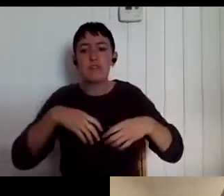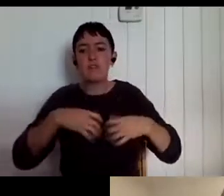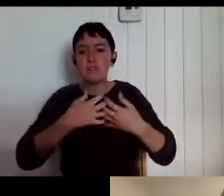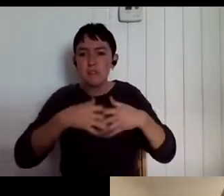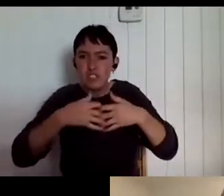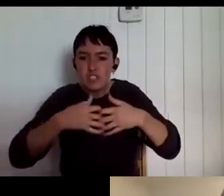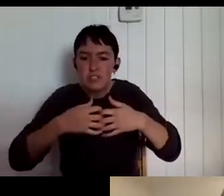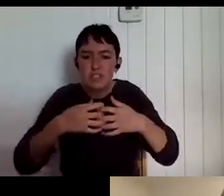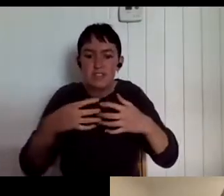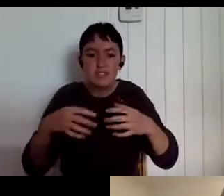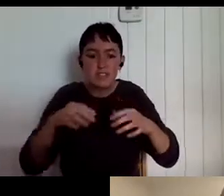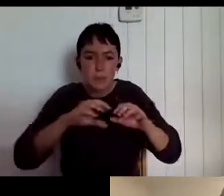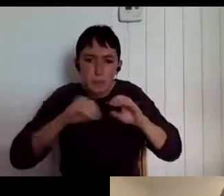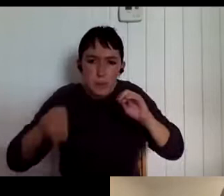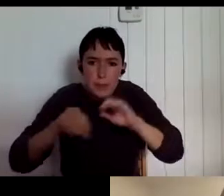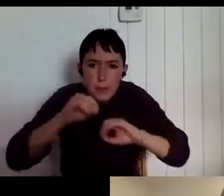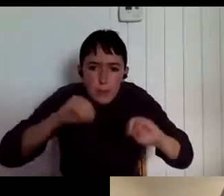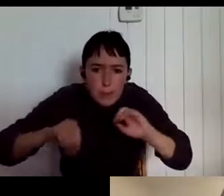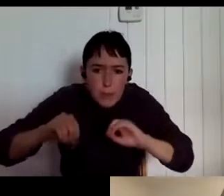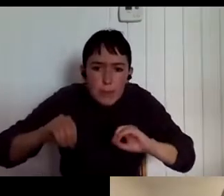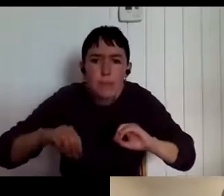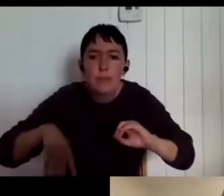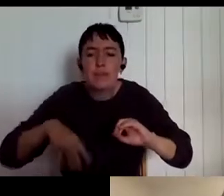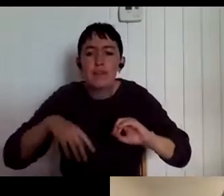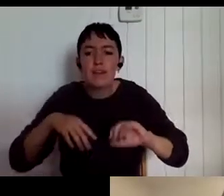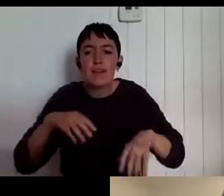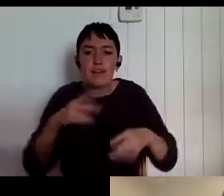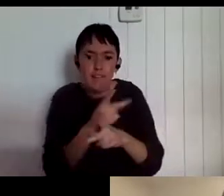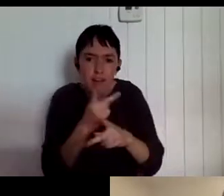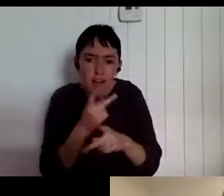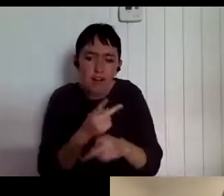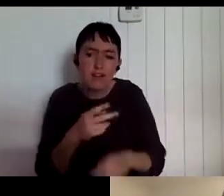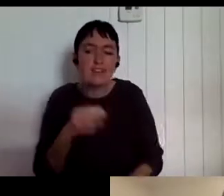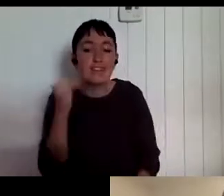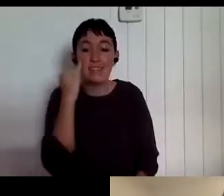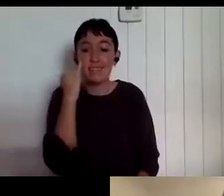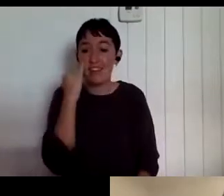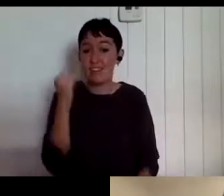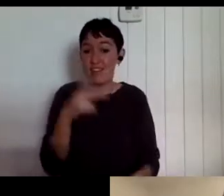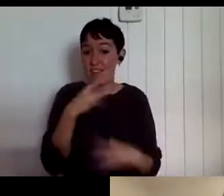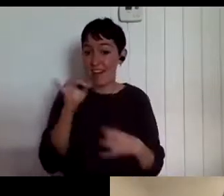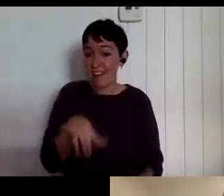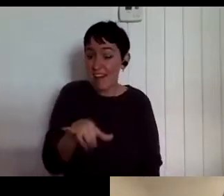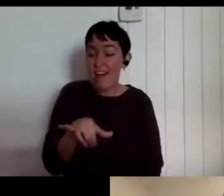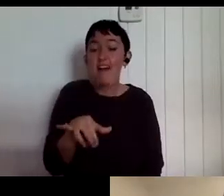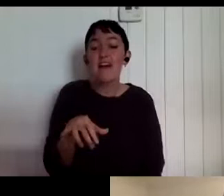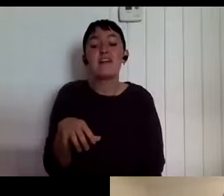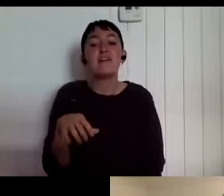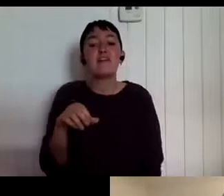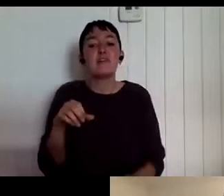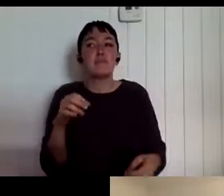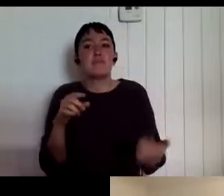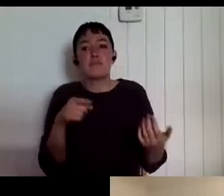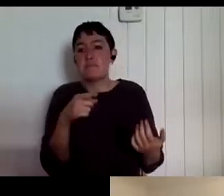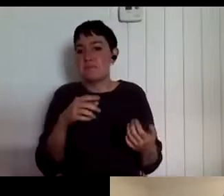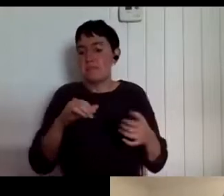kind of see what's inside, I feel like the electrochemistry and the battery stuff is like, is great. You'll love it. You'll